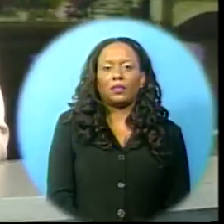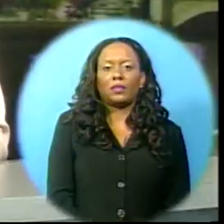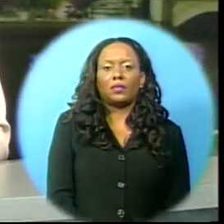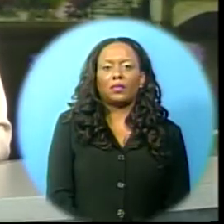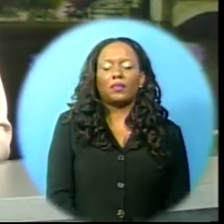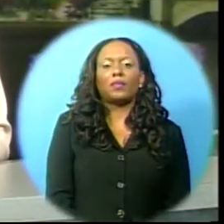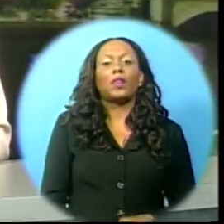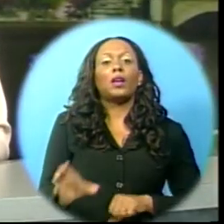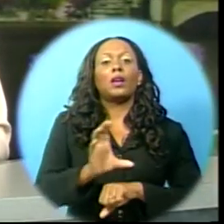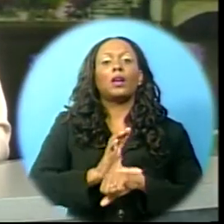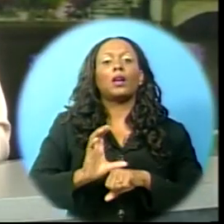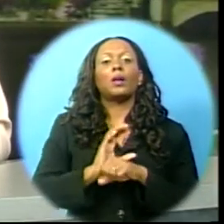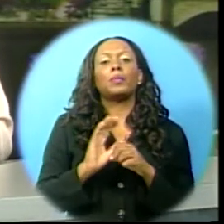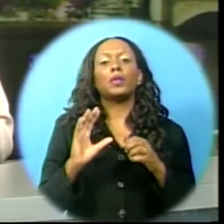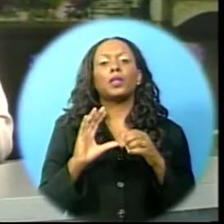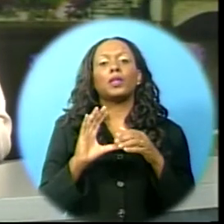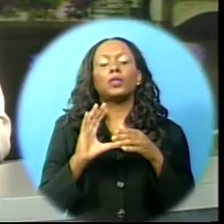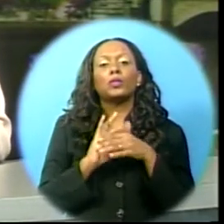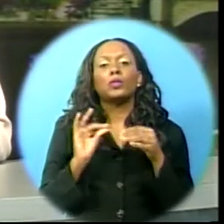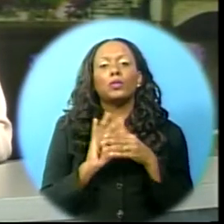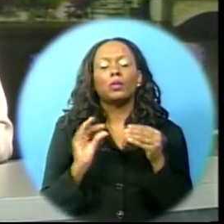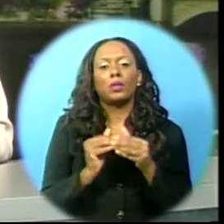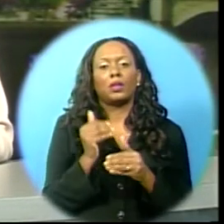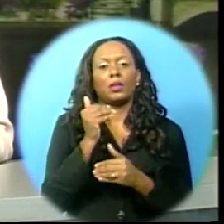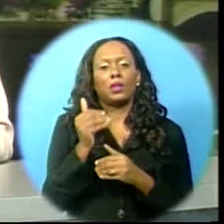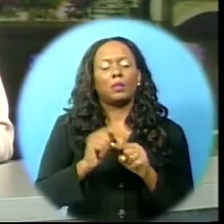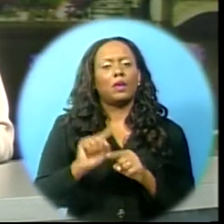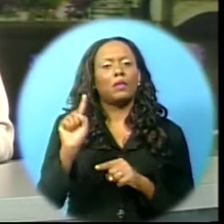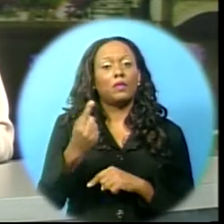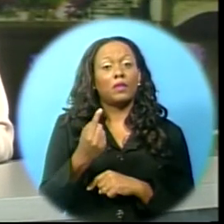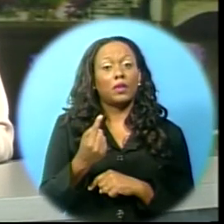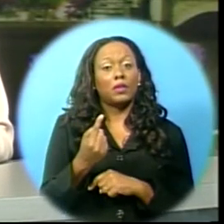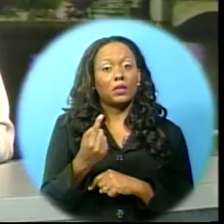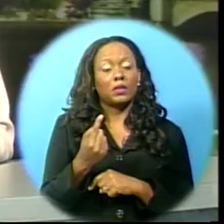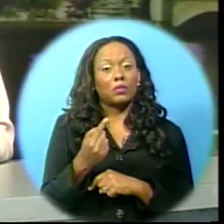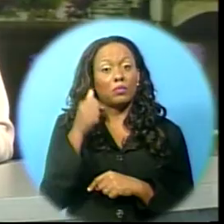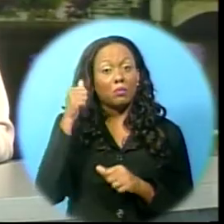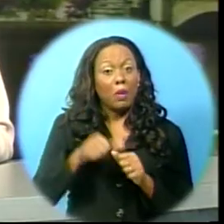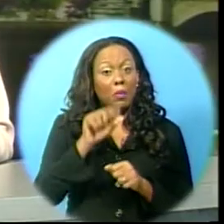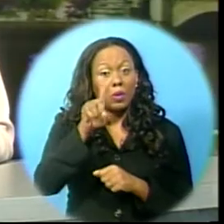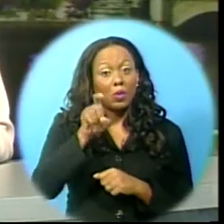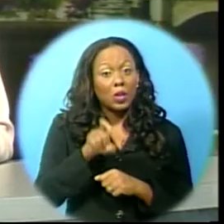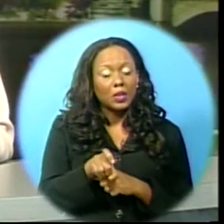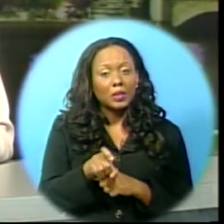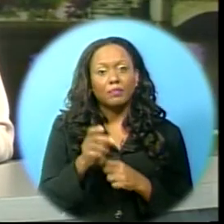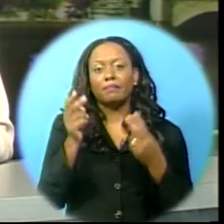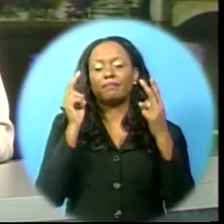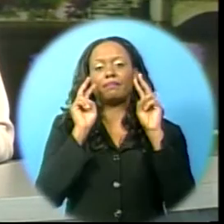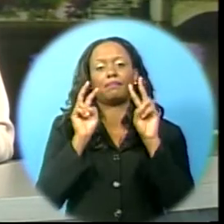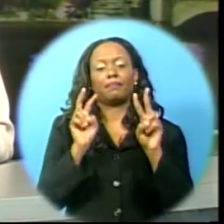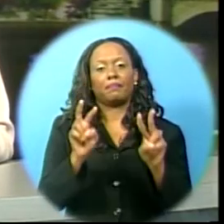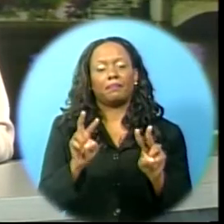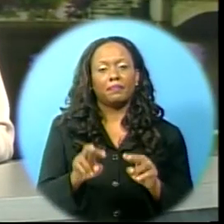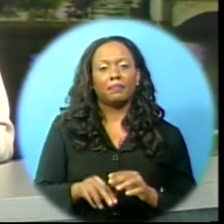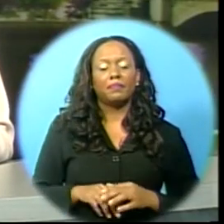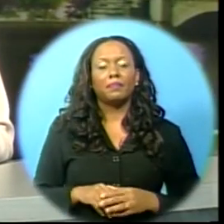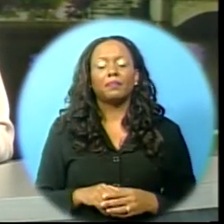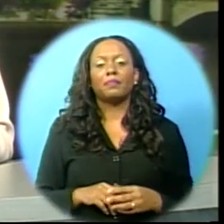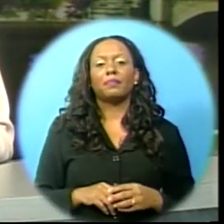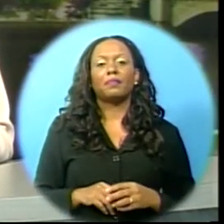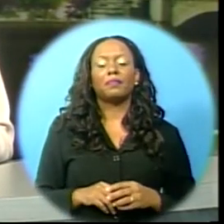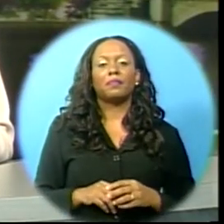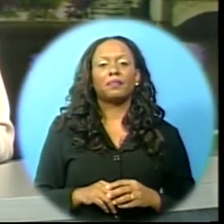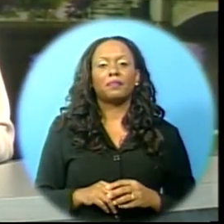nevertheless. Still to come, a look at some of the stories making headlines across the region. But first, a reminder that we want to hear from you on